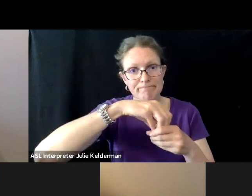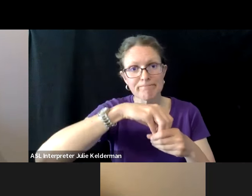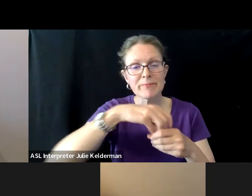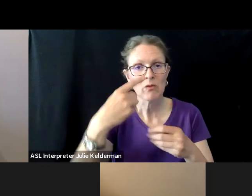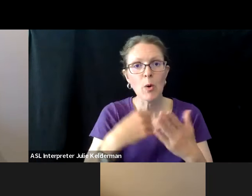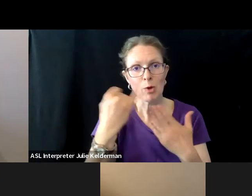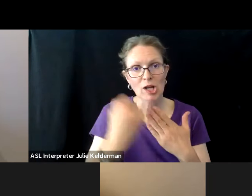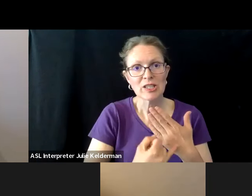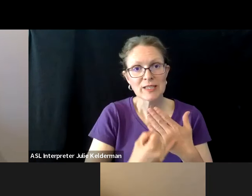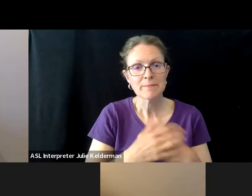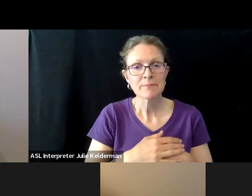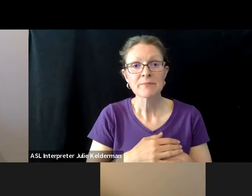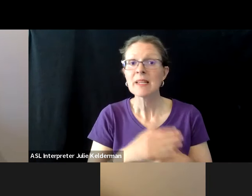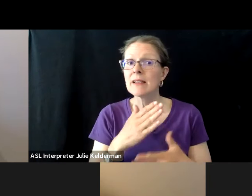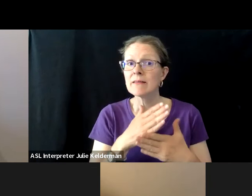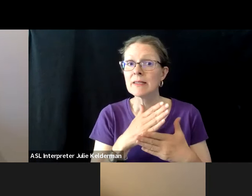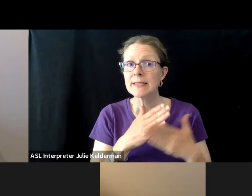Some of that